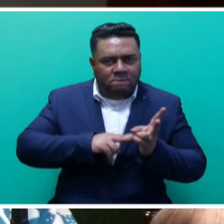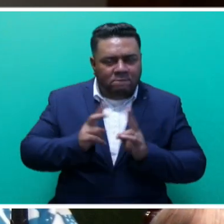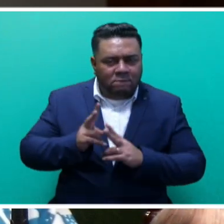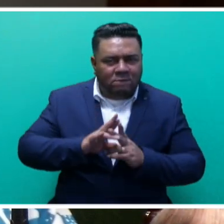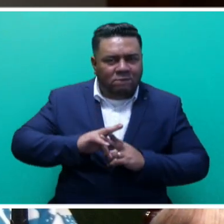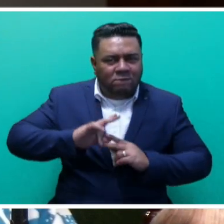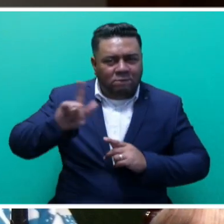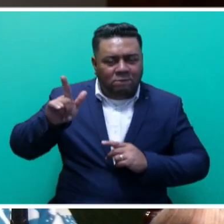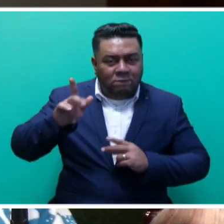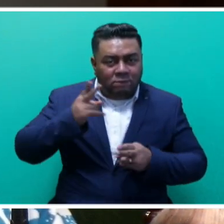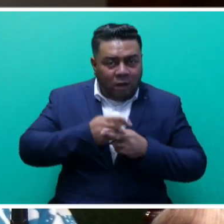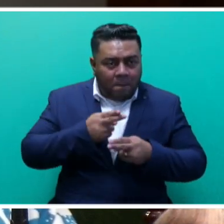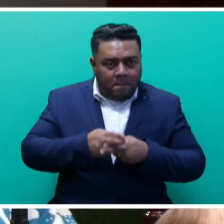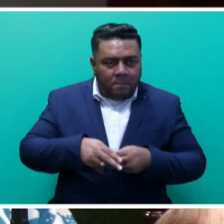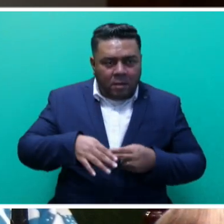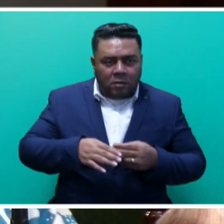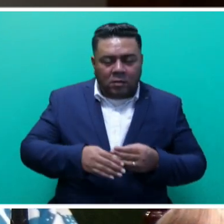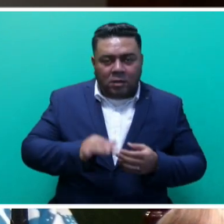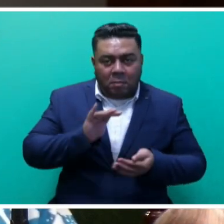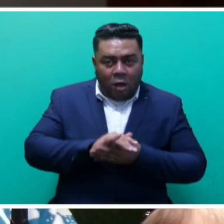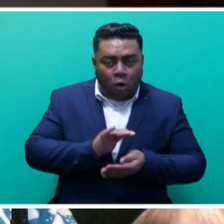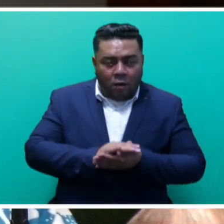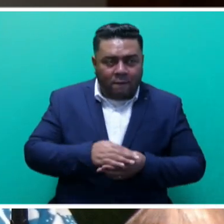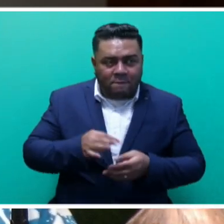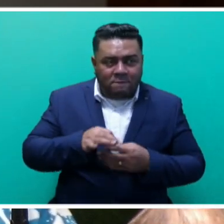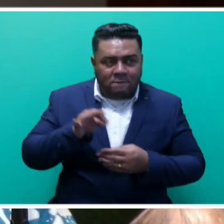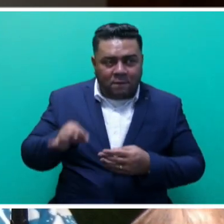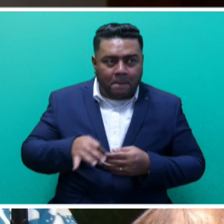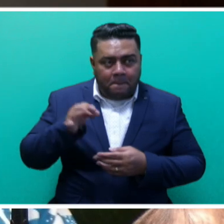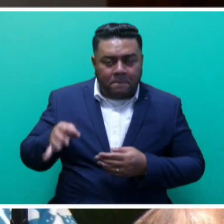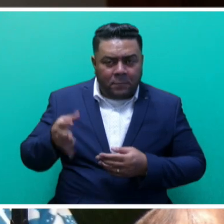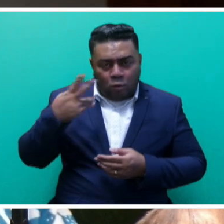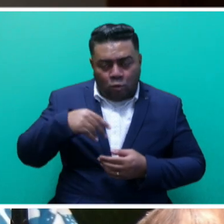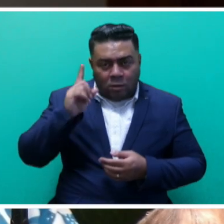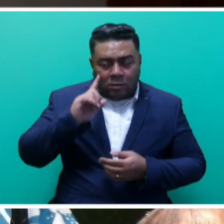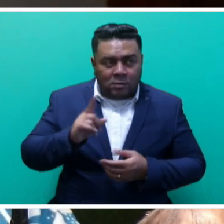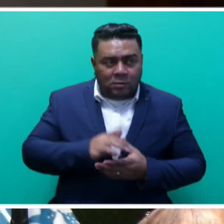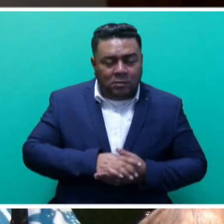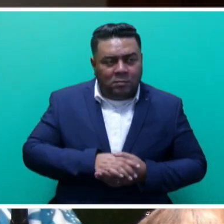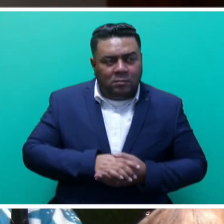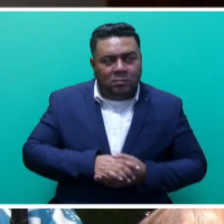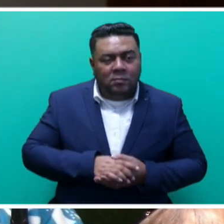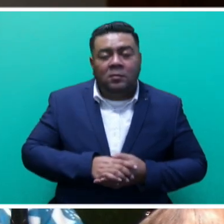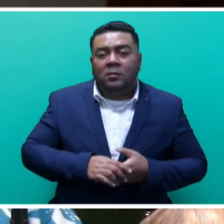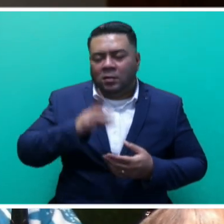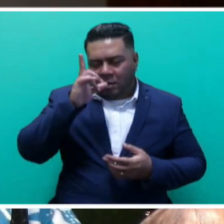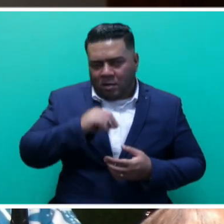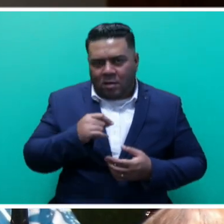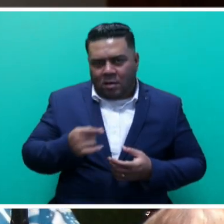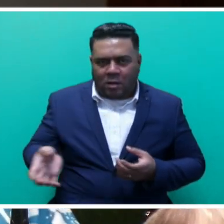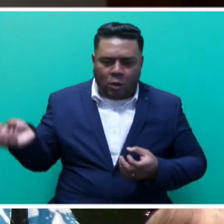So you can imagine the joy from those farmers when finally they can